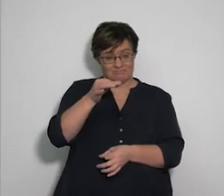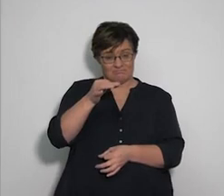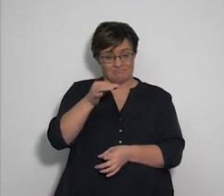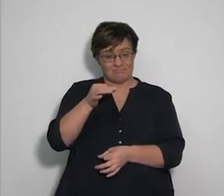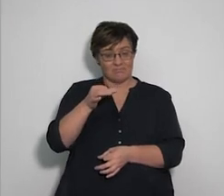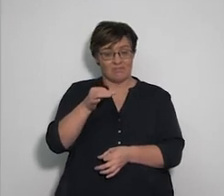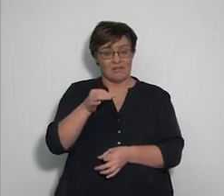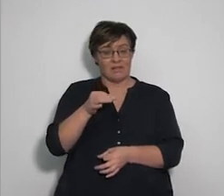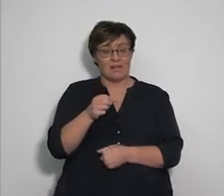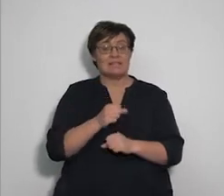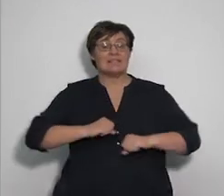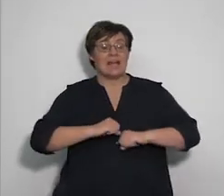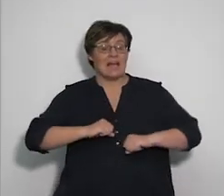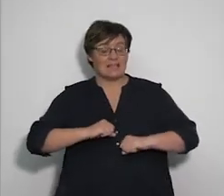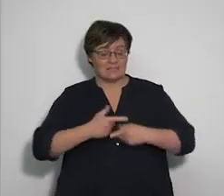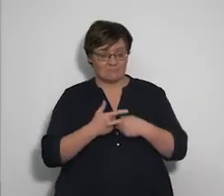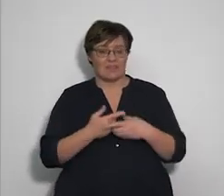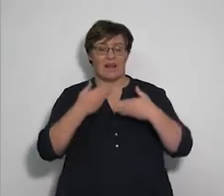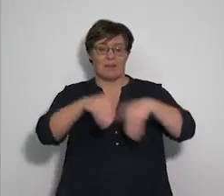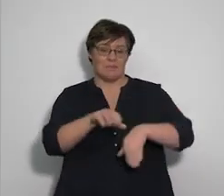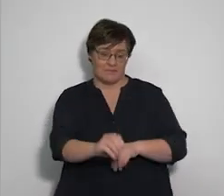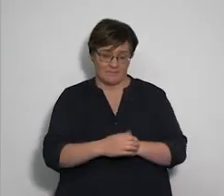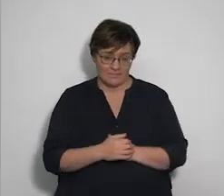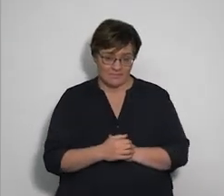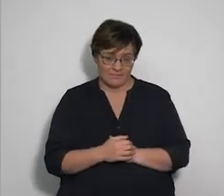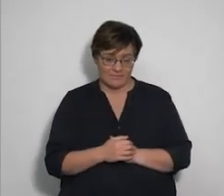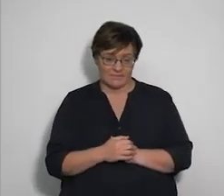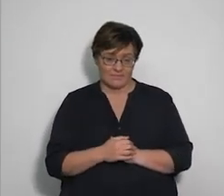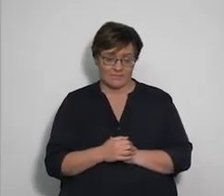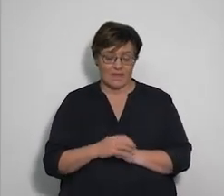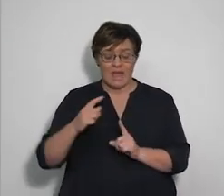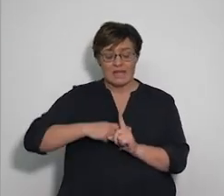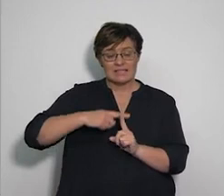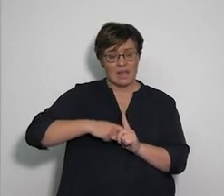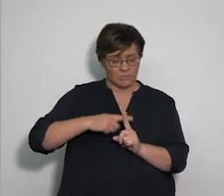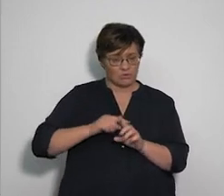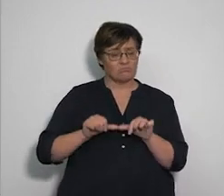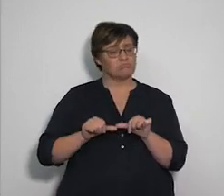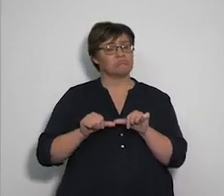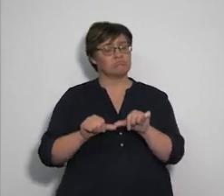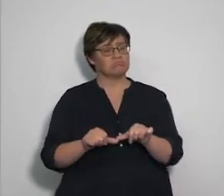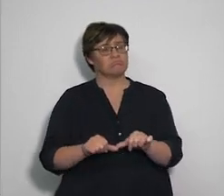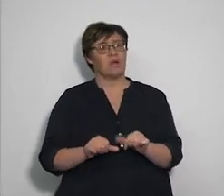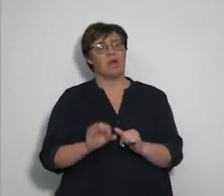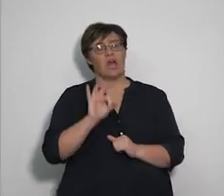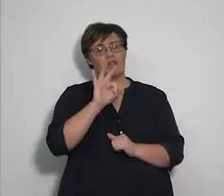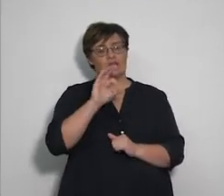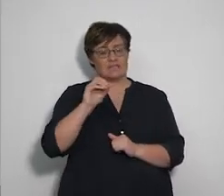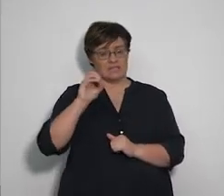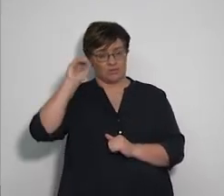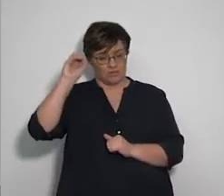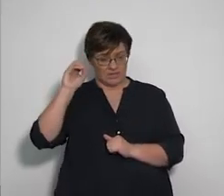tube has limited size. It's kept at a temperature of